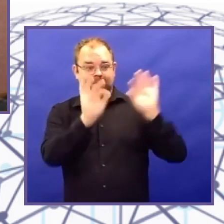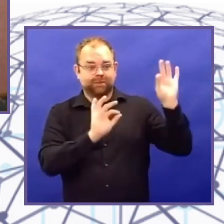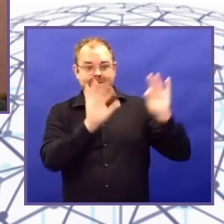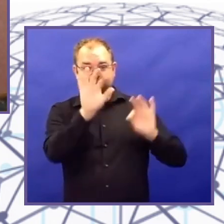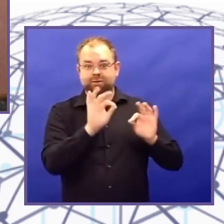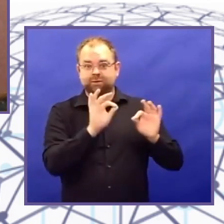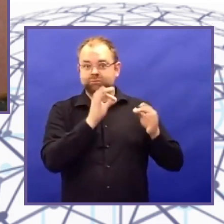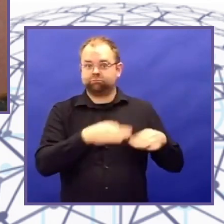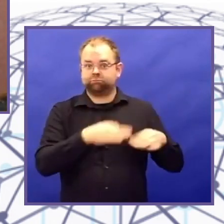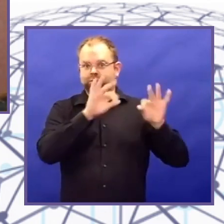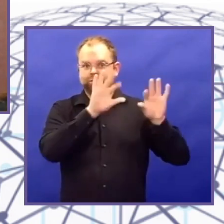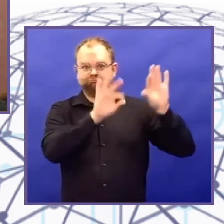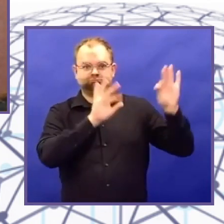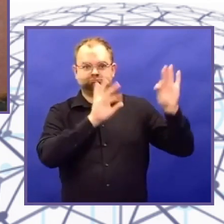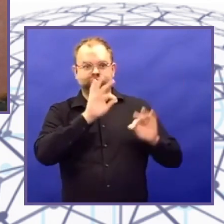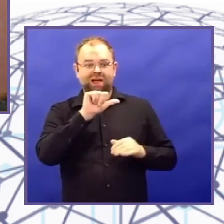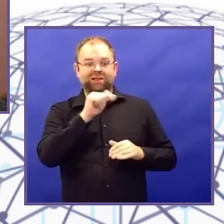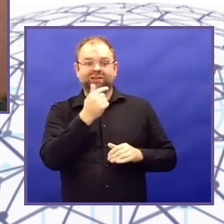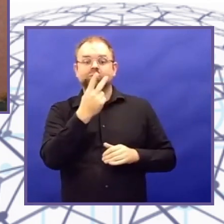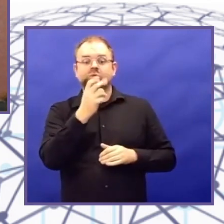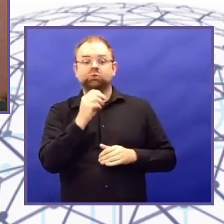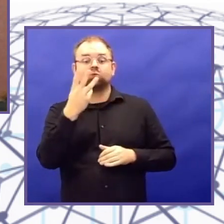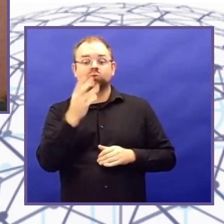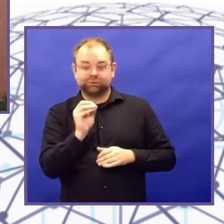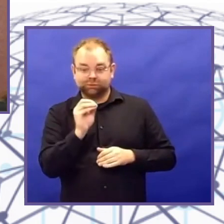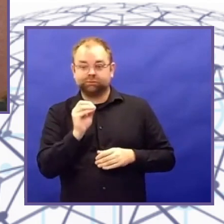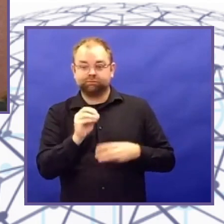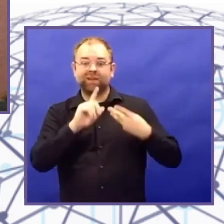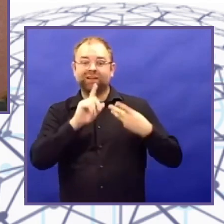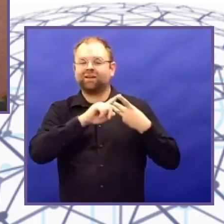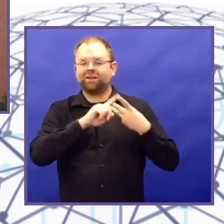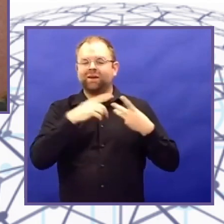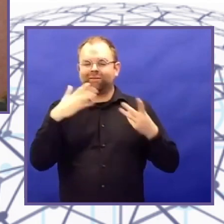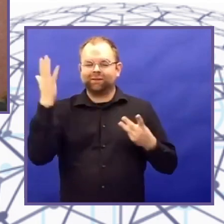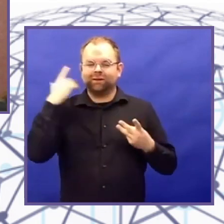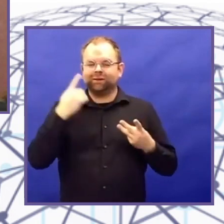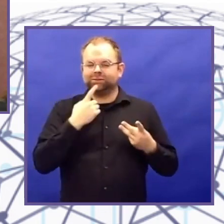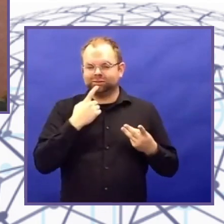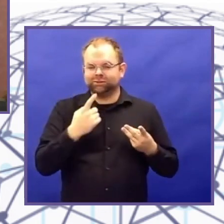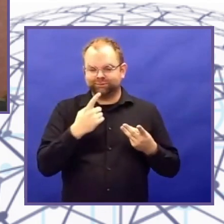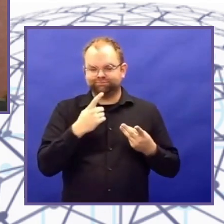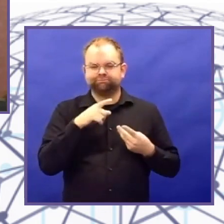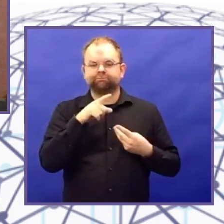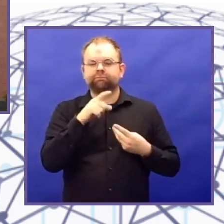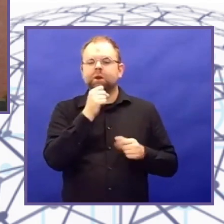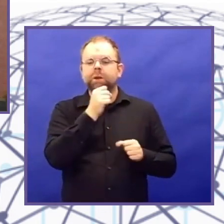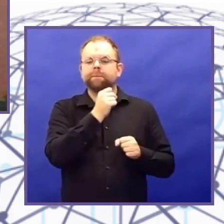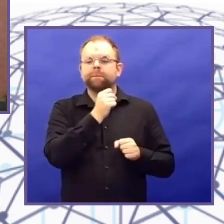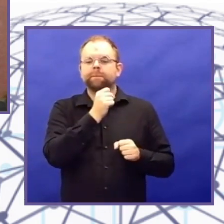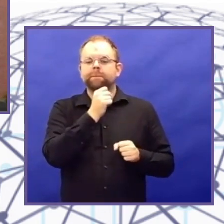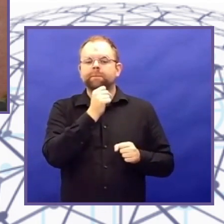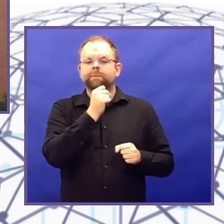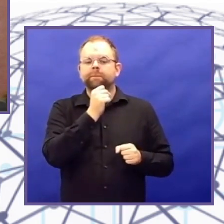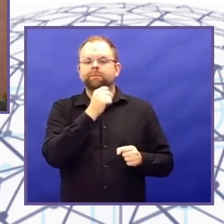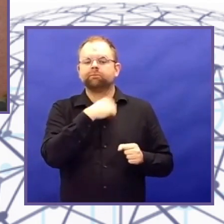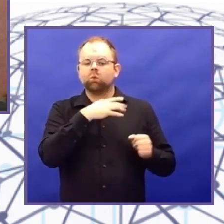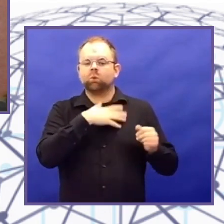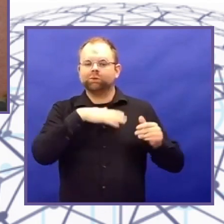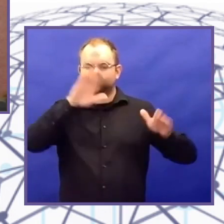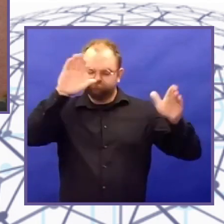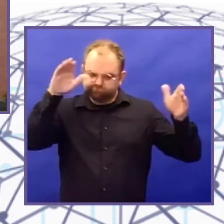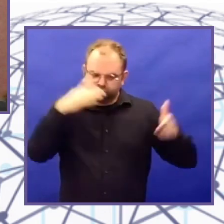to hearing aid provision in low and middle income countries, and that it's really of critical